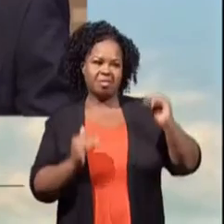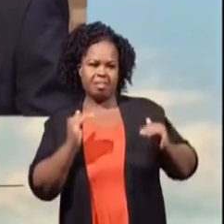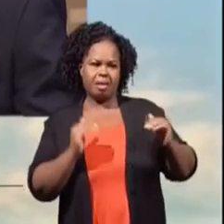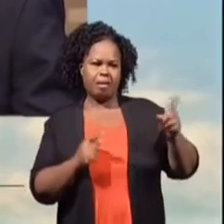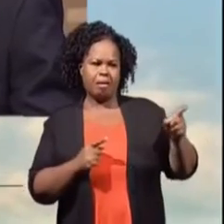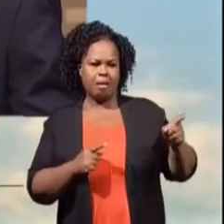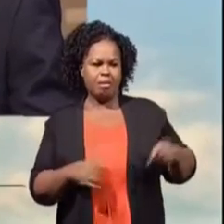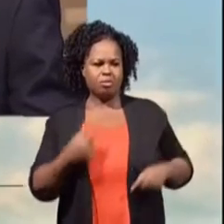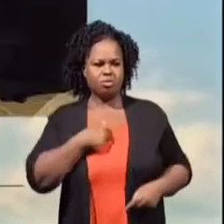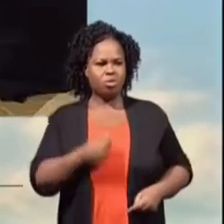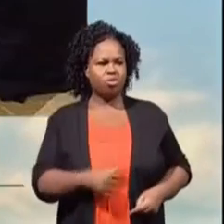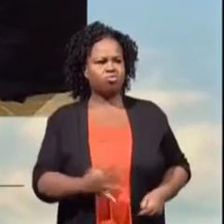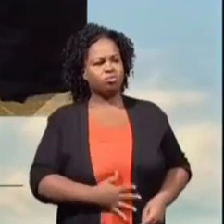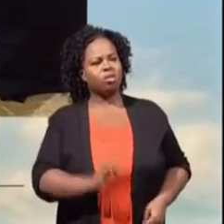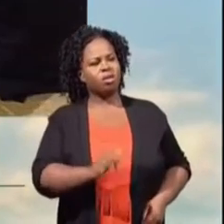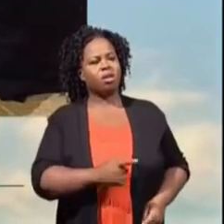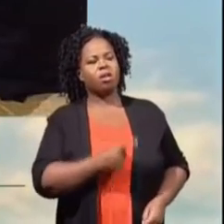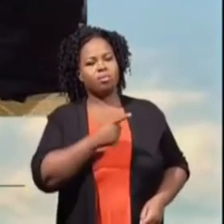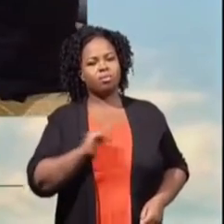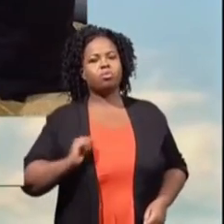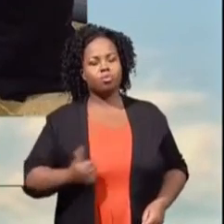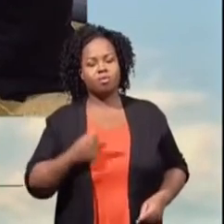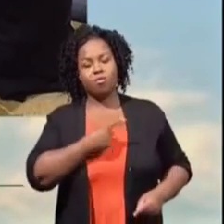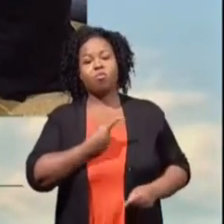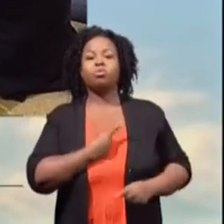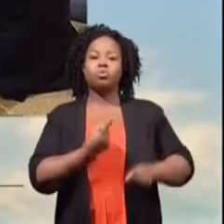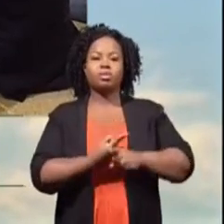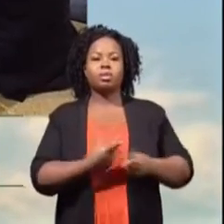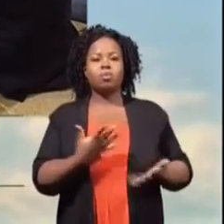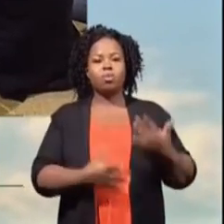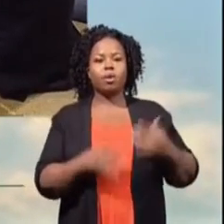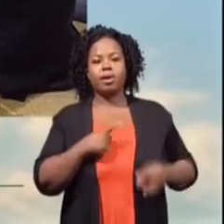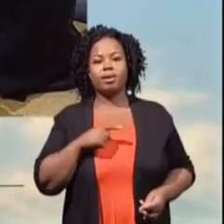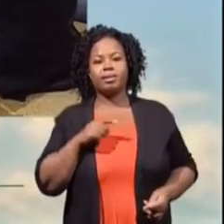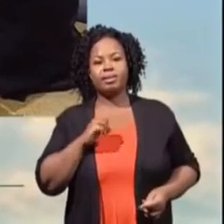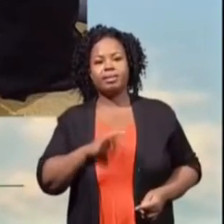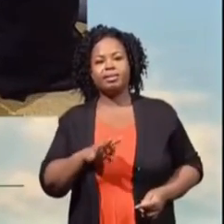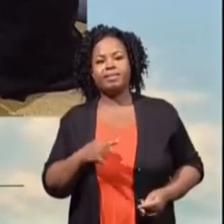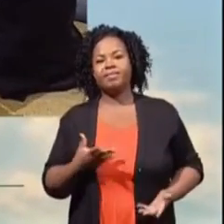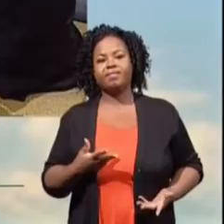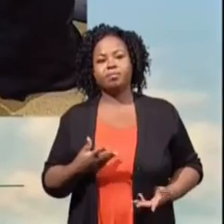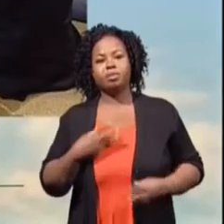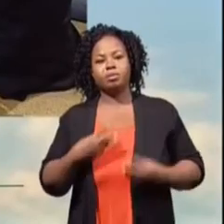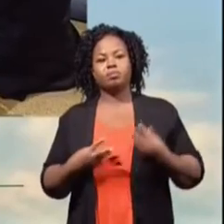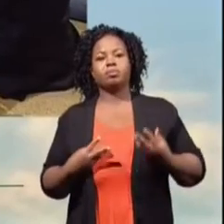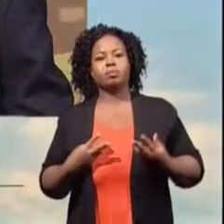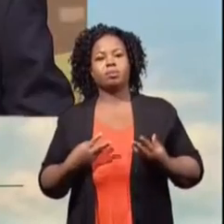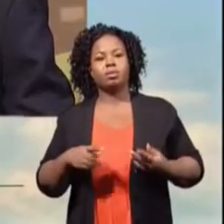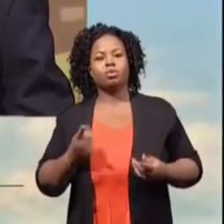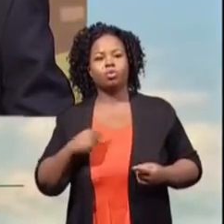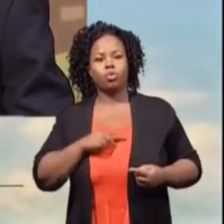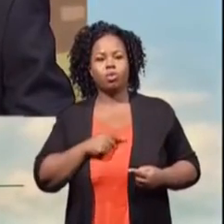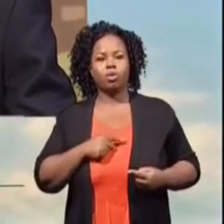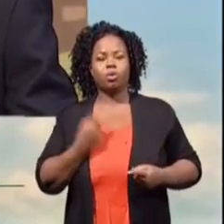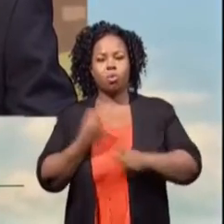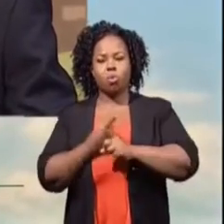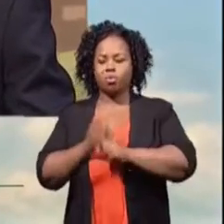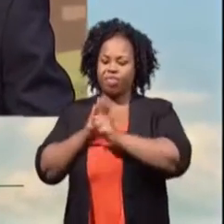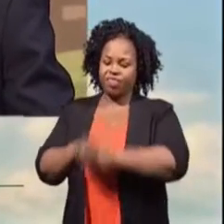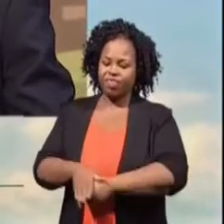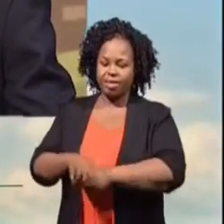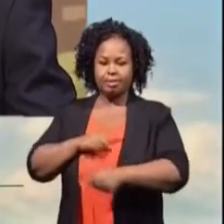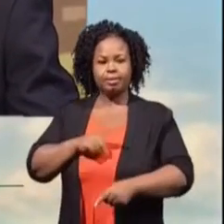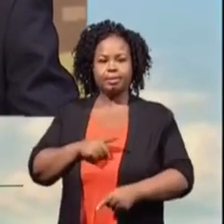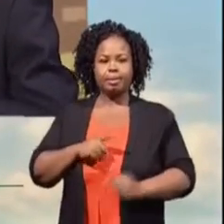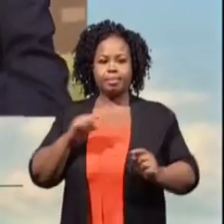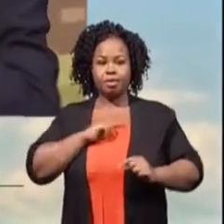whatever game o tla ntlwaela msadie ke kwana if one ha 70 years so bona ri lwa renyatsa yani and that's